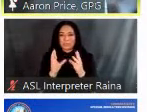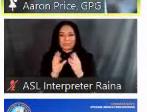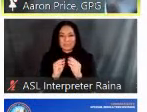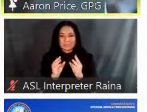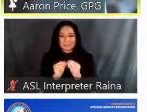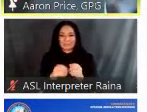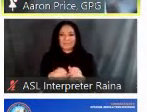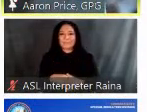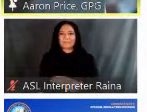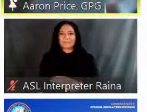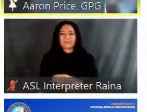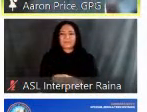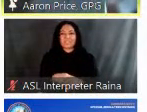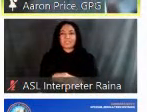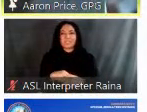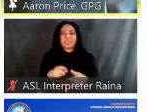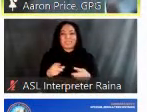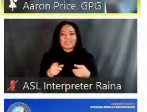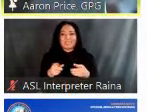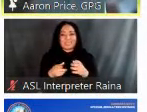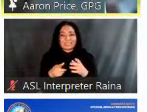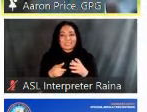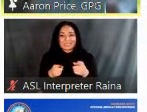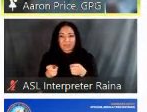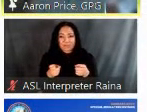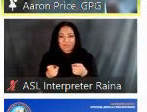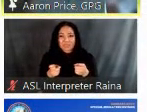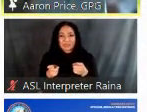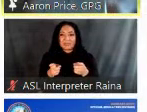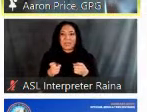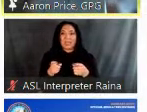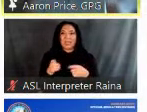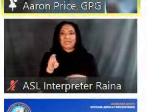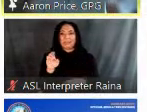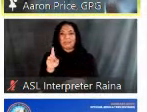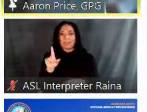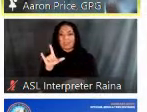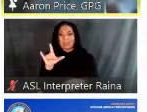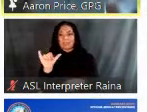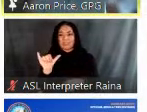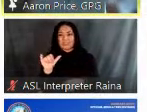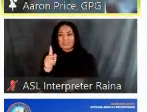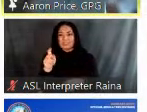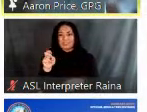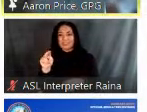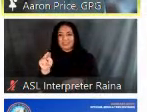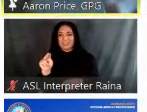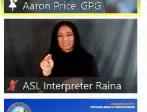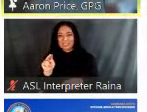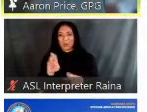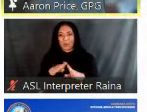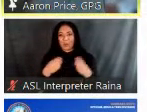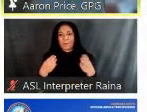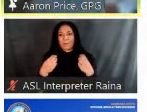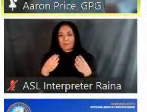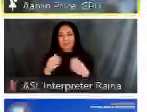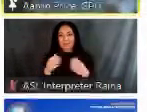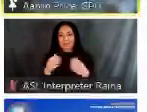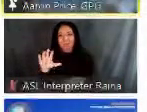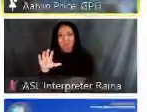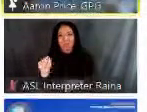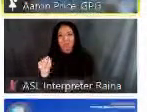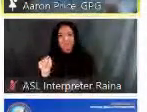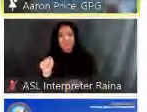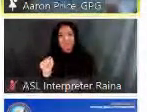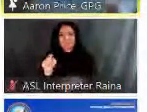This work group is governed by the Bagley-Keene Open Meeting Act. Bagley-Keene requires that the public has a seat at the table when